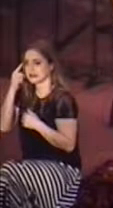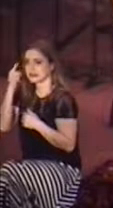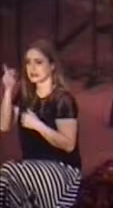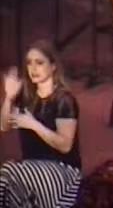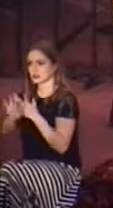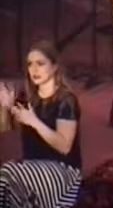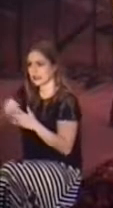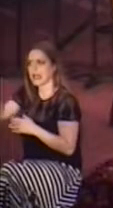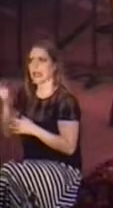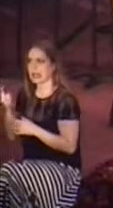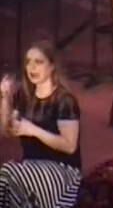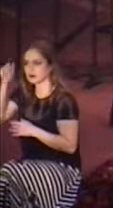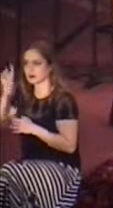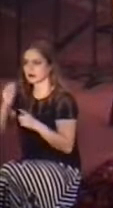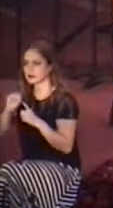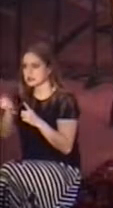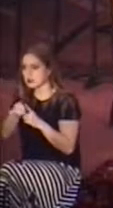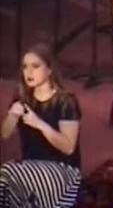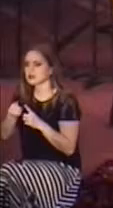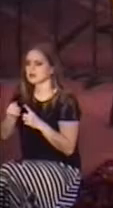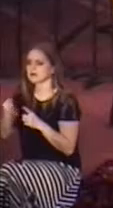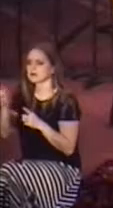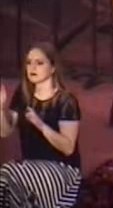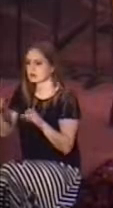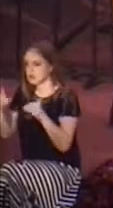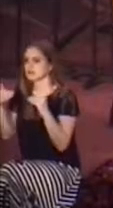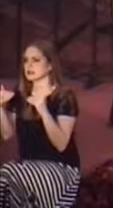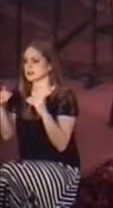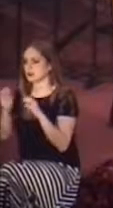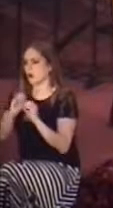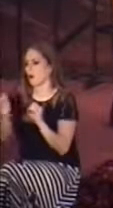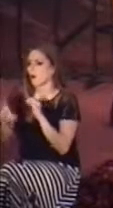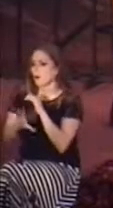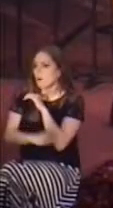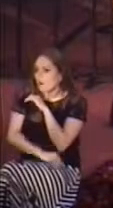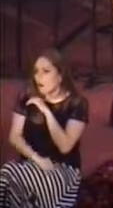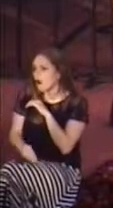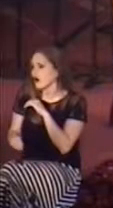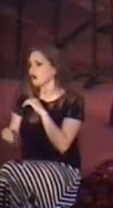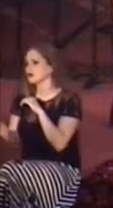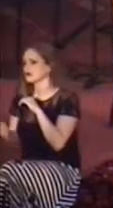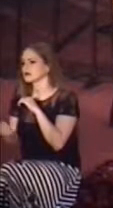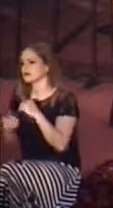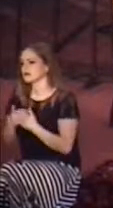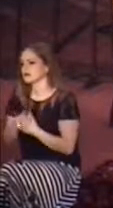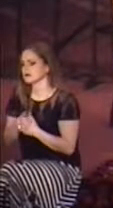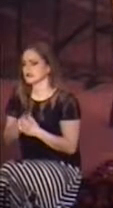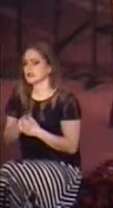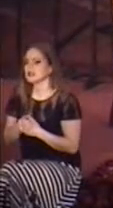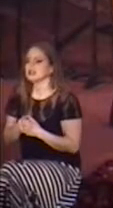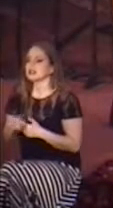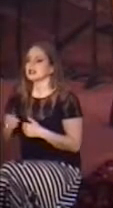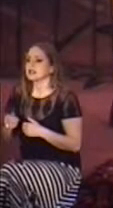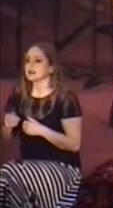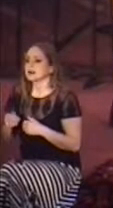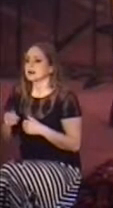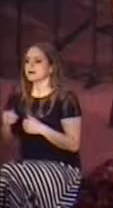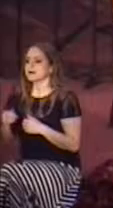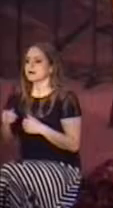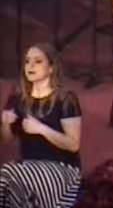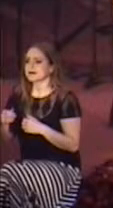have social justice, that we wouldn't have poor, we wouldn't have poverty. But God had sent so many before Jesus arrived